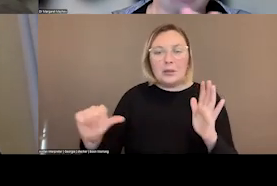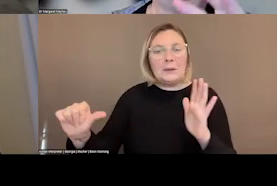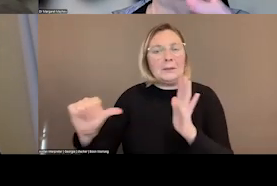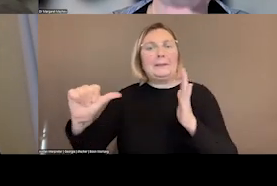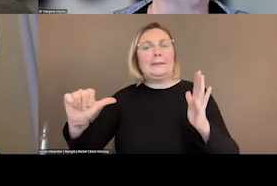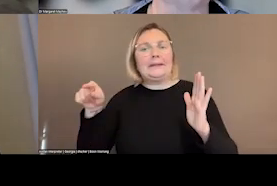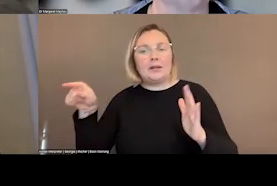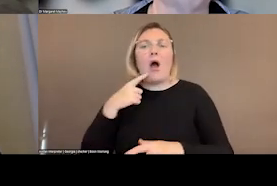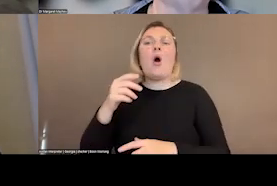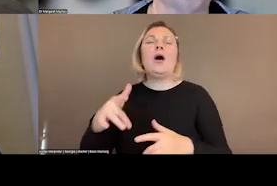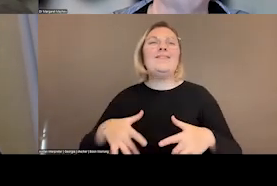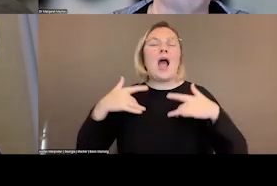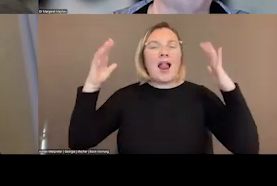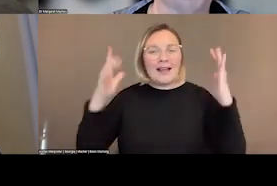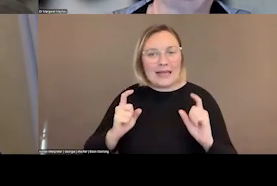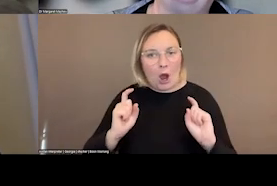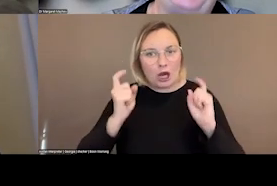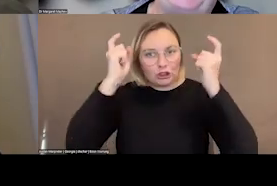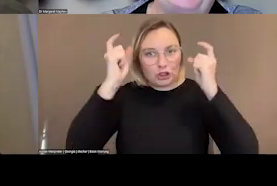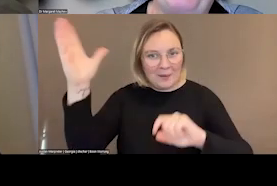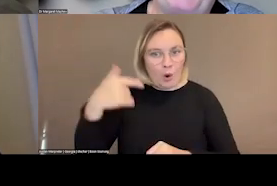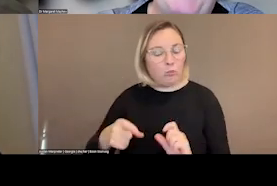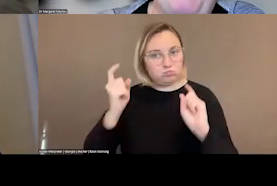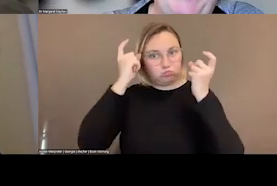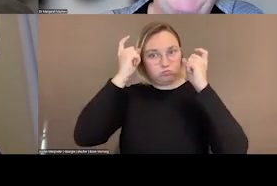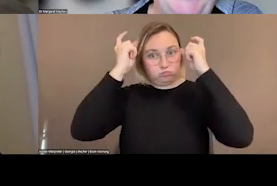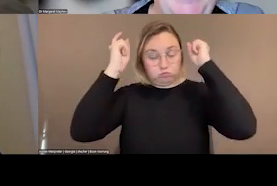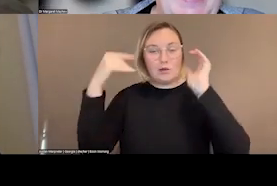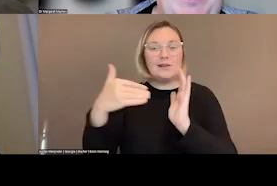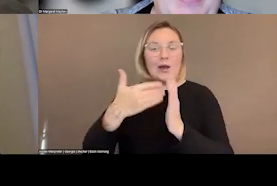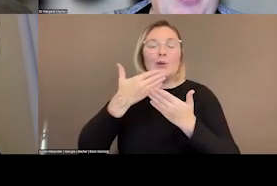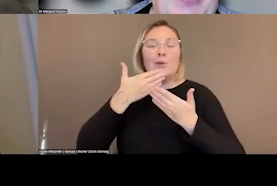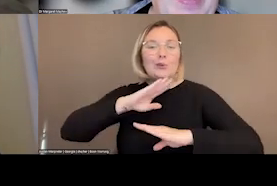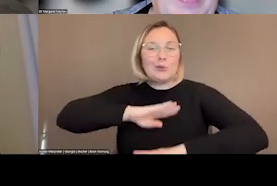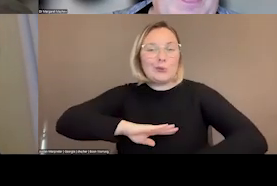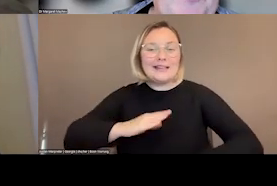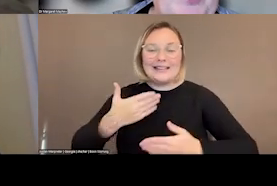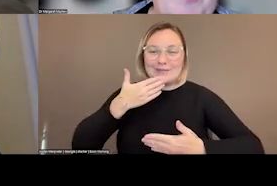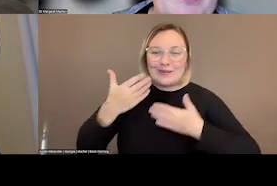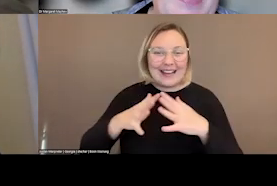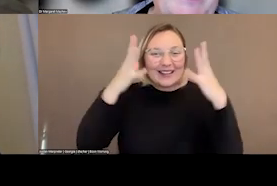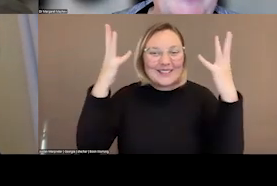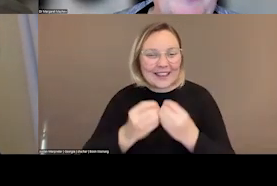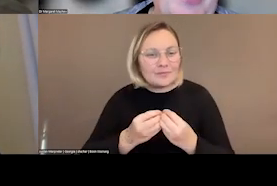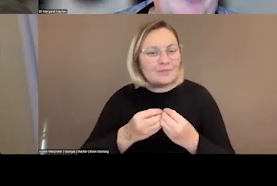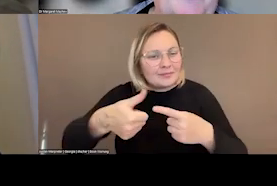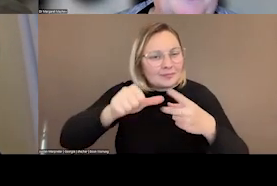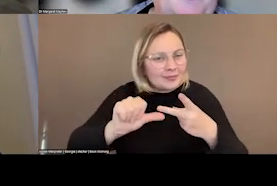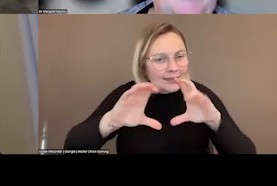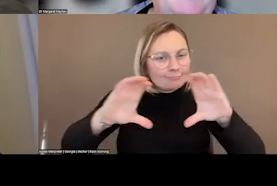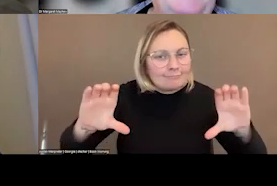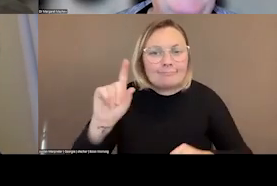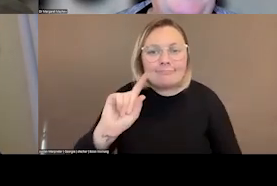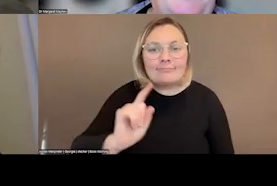a bit less anxious about the budget than I did before. So thank you so much for explaining all of that. What was the next section that we're going to go